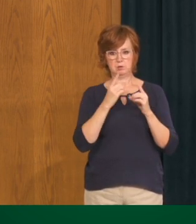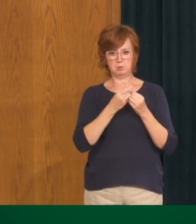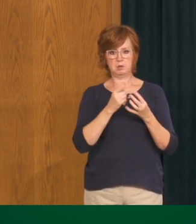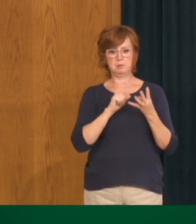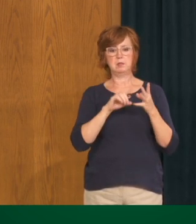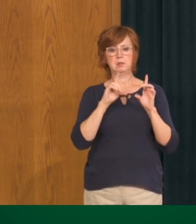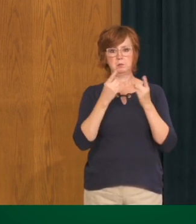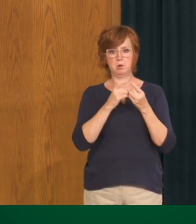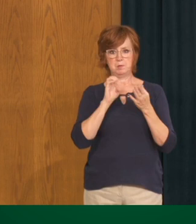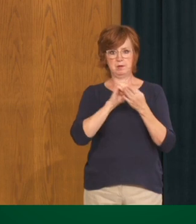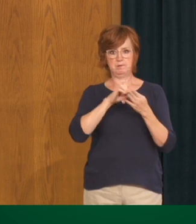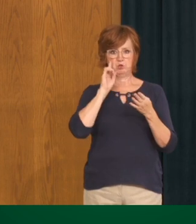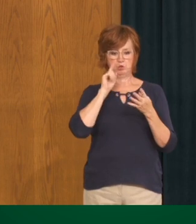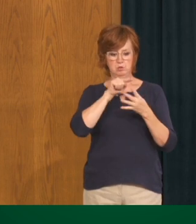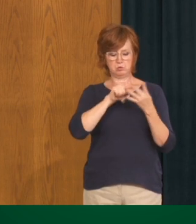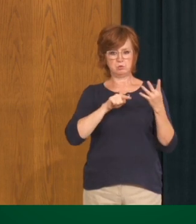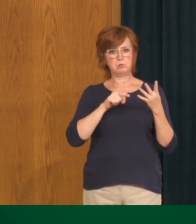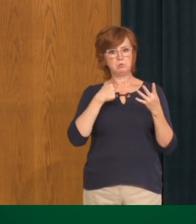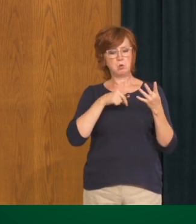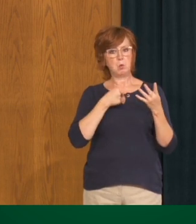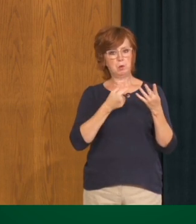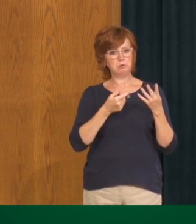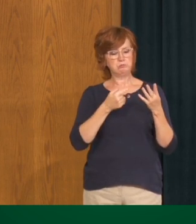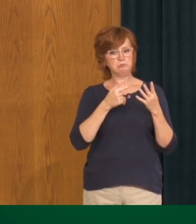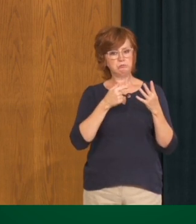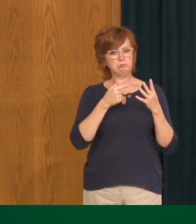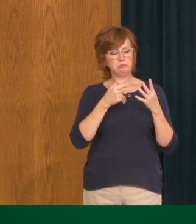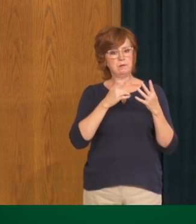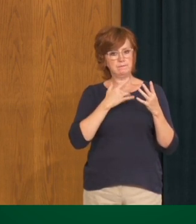of Education. So we feel quite comfortable with the